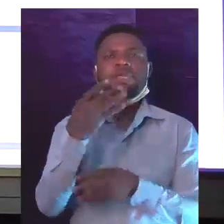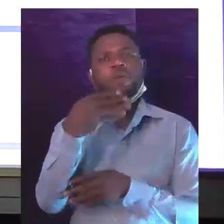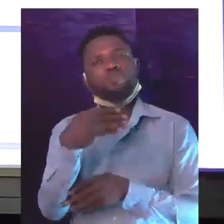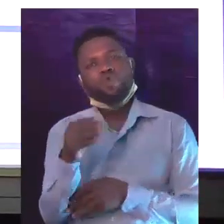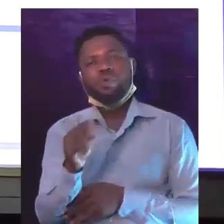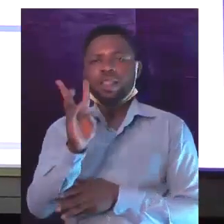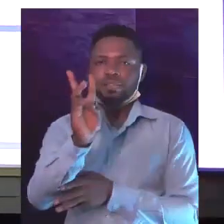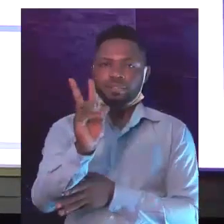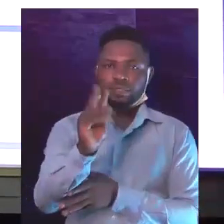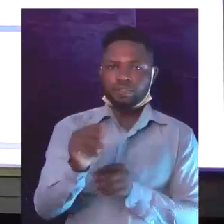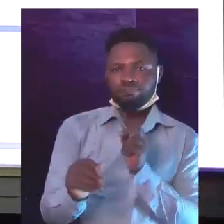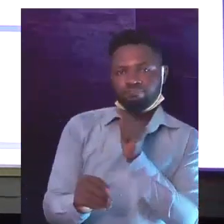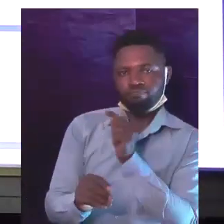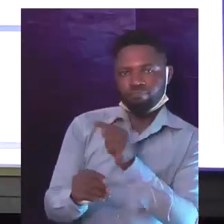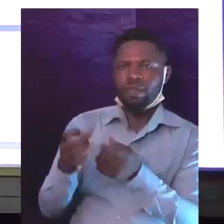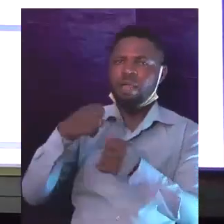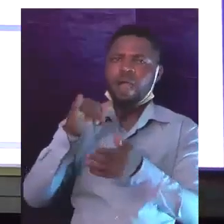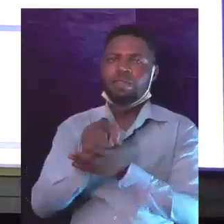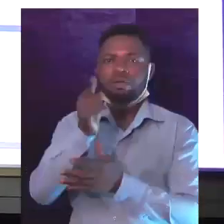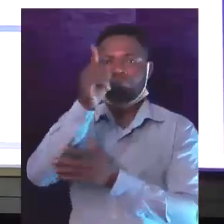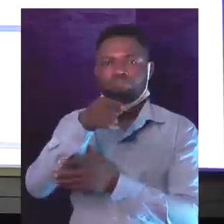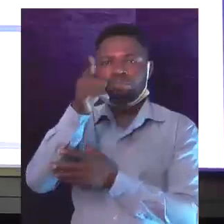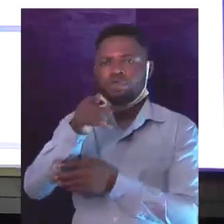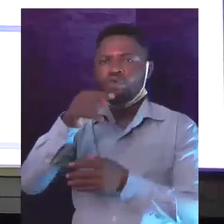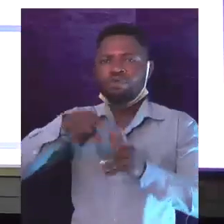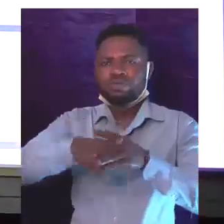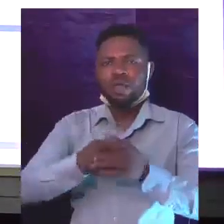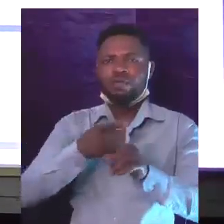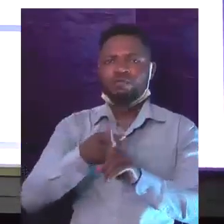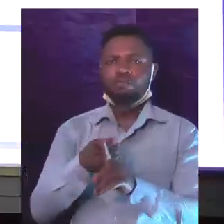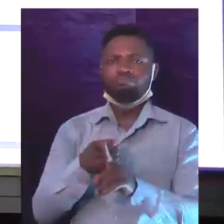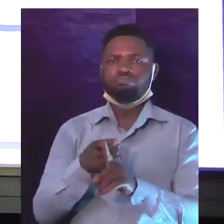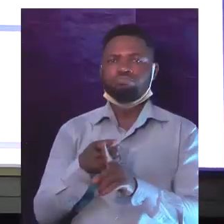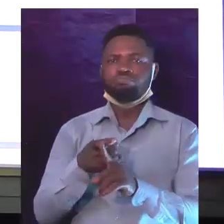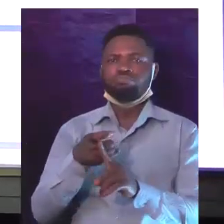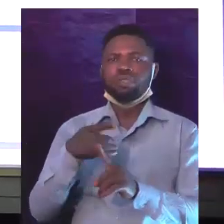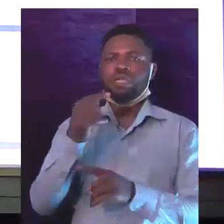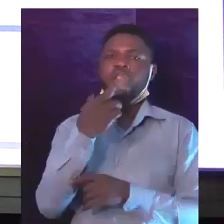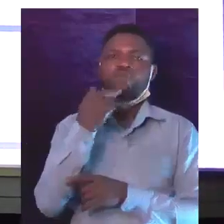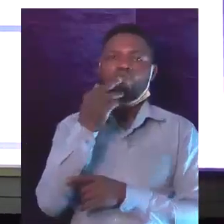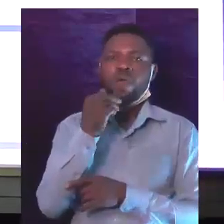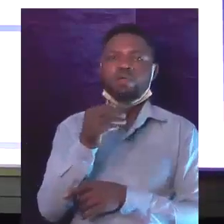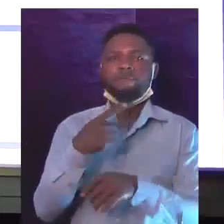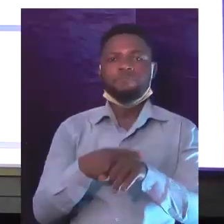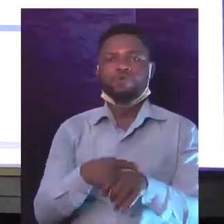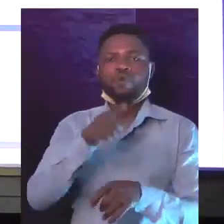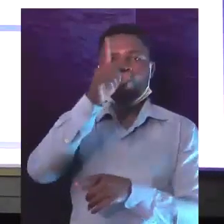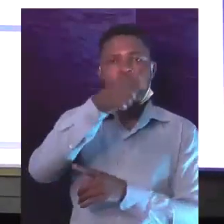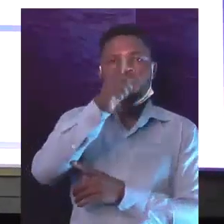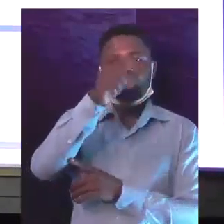balls? 16. Now, about that tally, you start ticking off for the red balls. 1, 2, 3, 4,